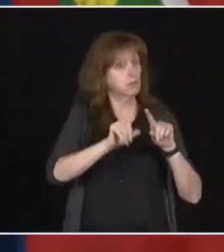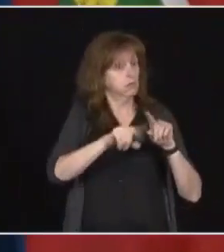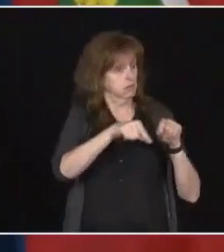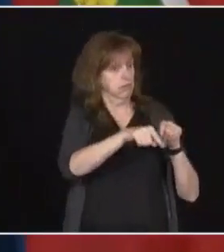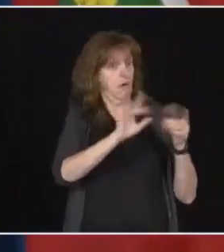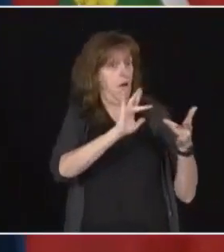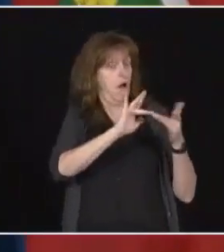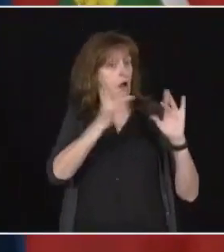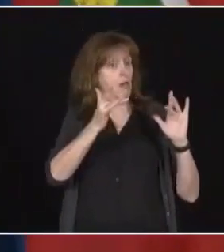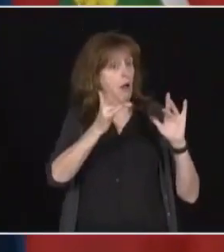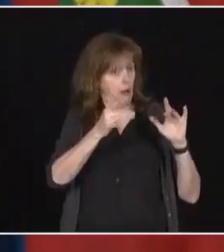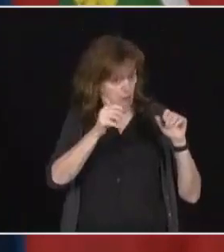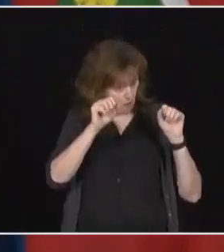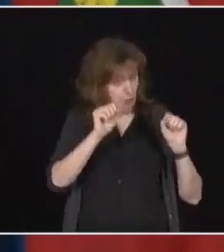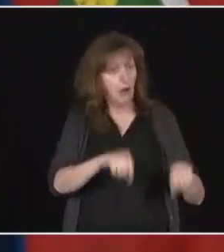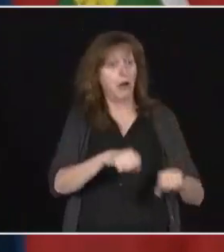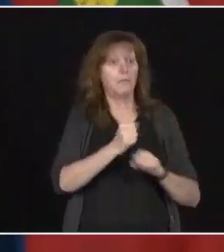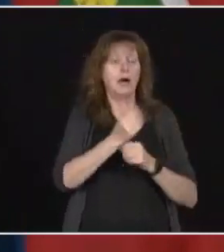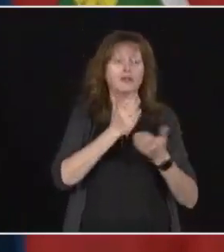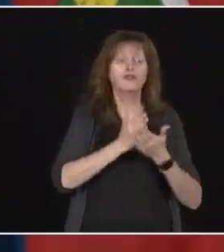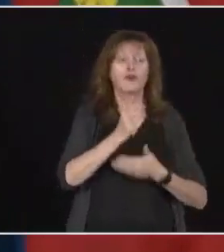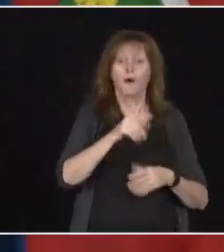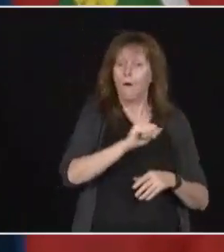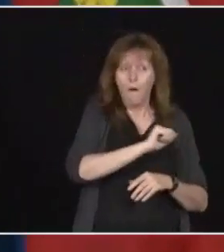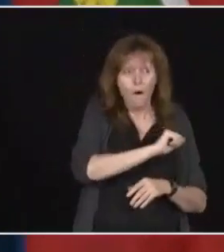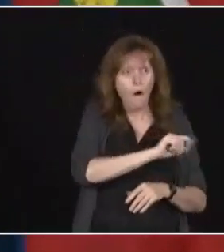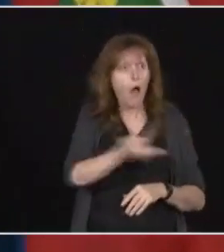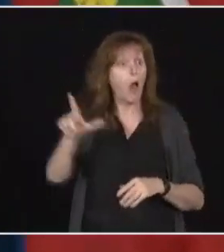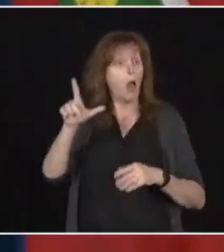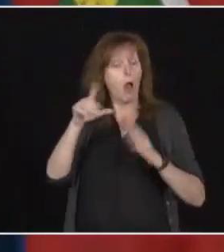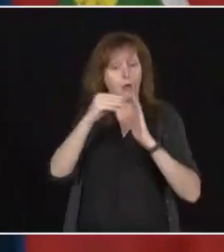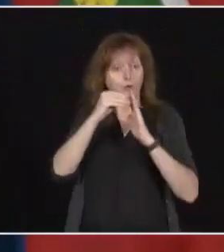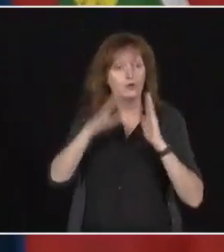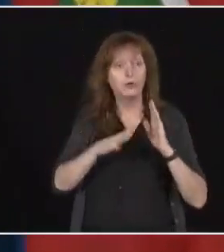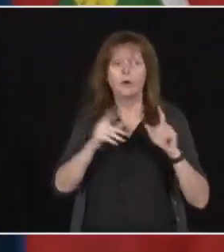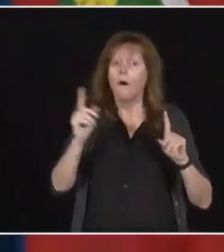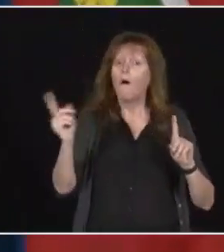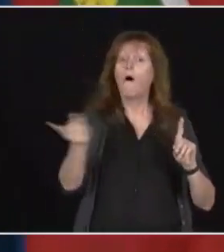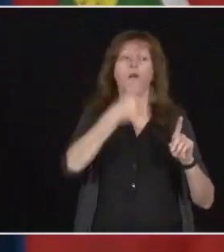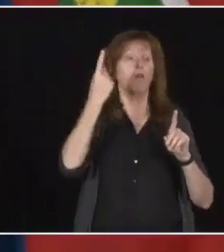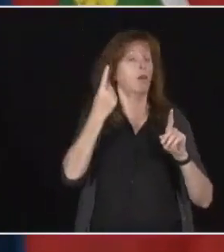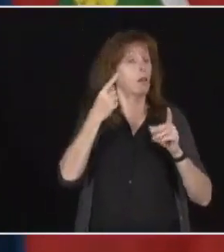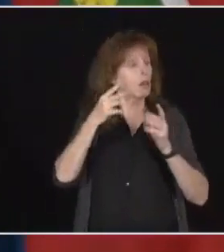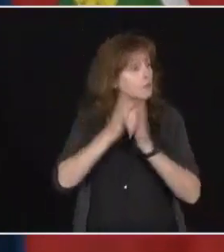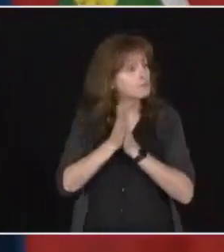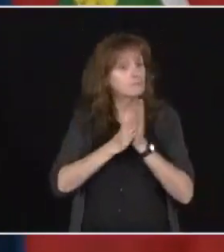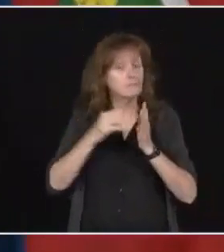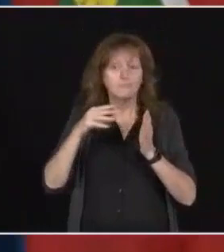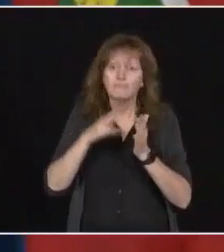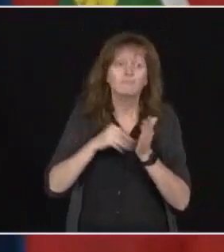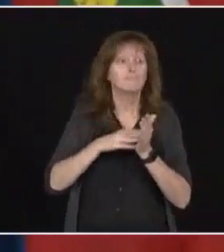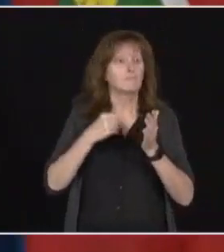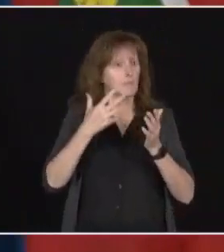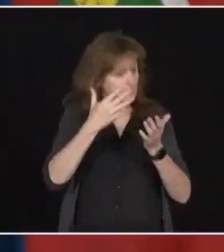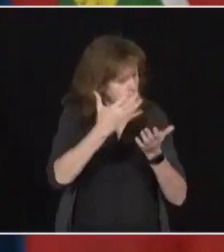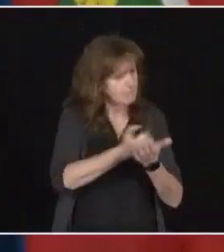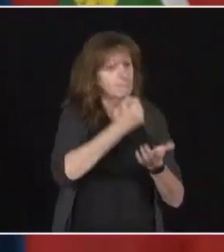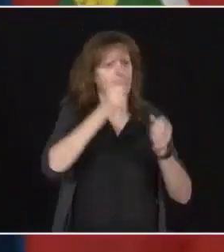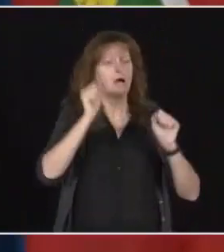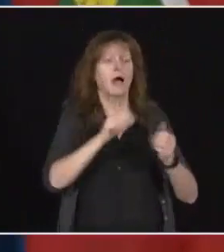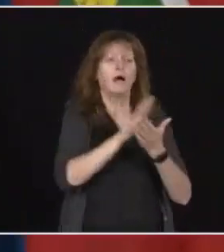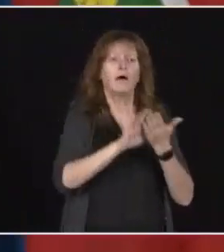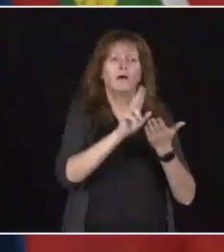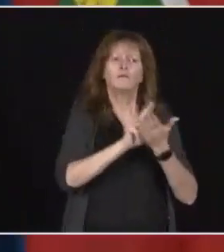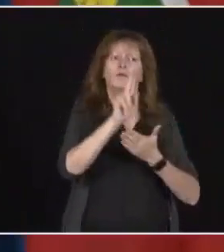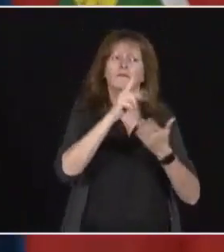all of our students and all of our learners across the province have access to our world-renowned post-secondary education programs. So I believe that this is a